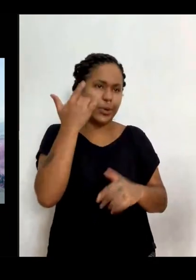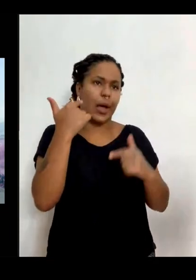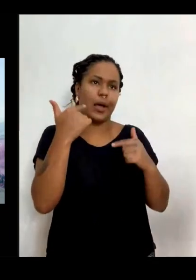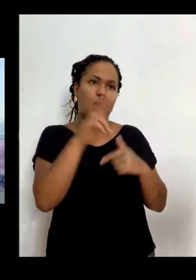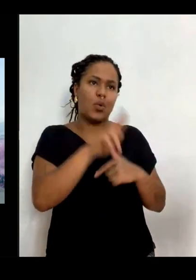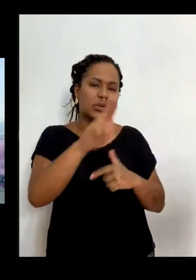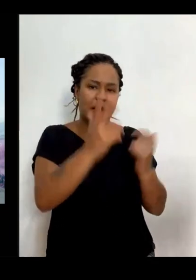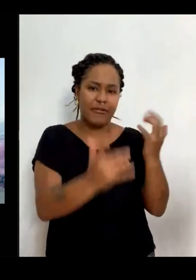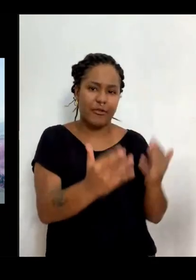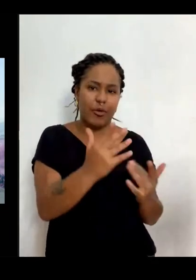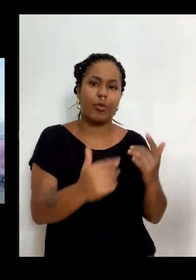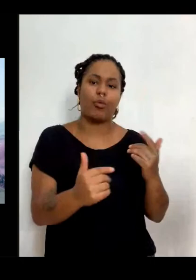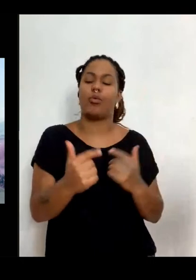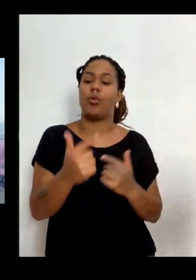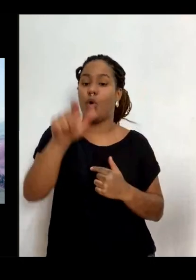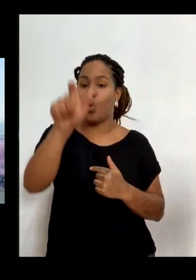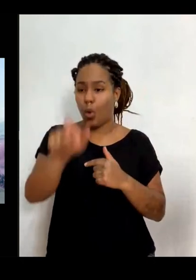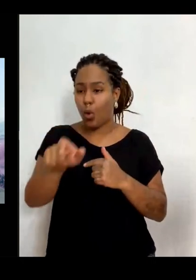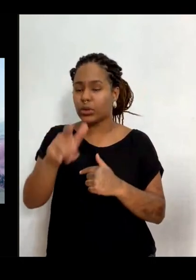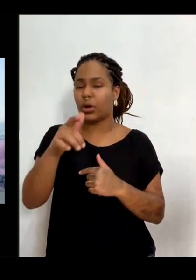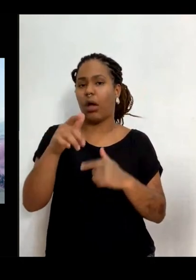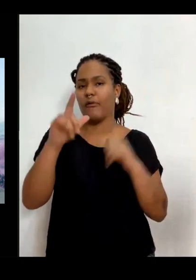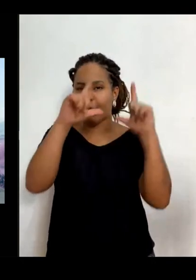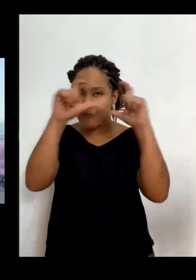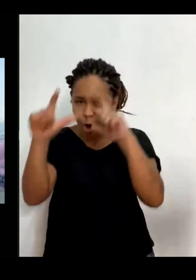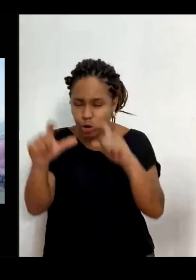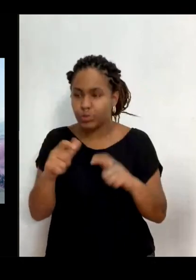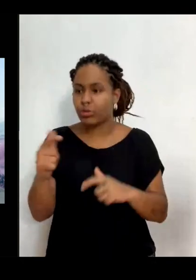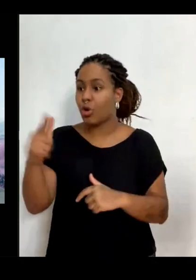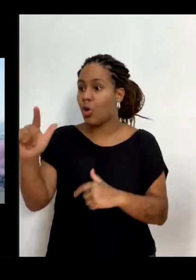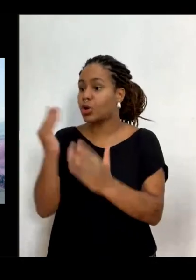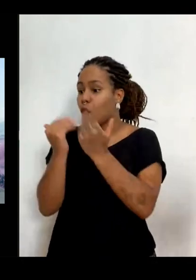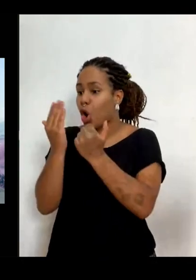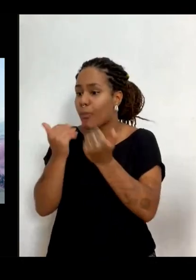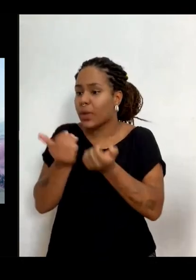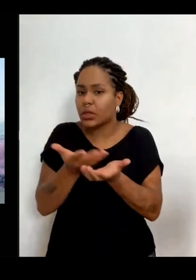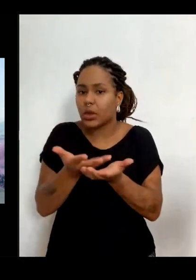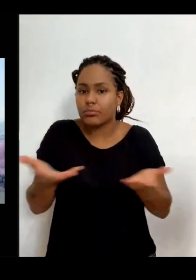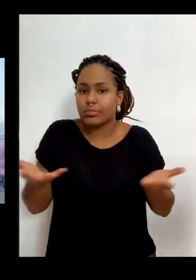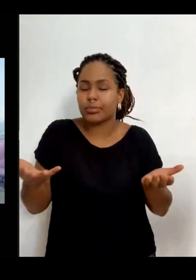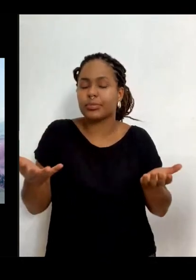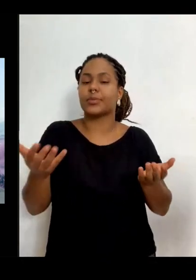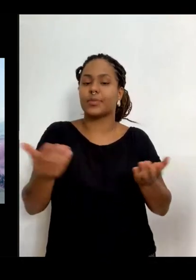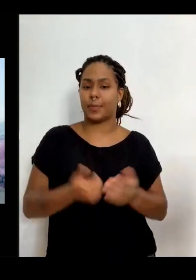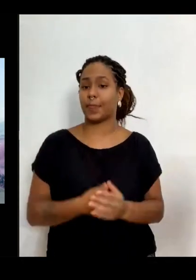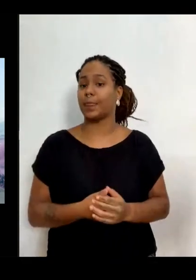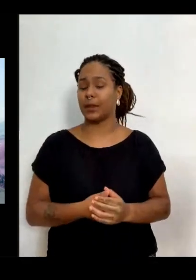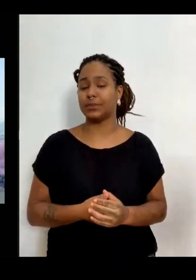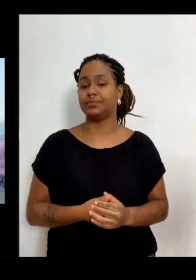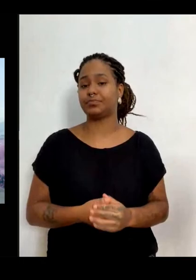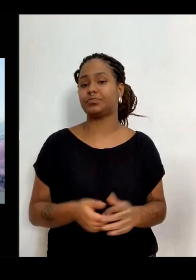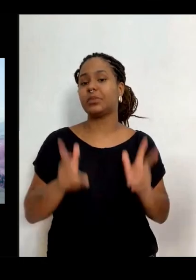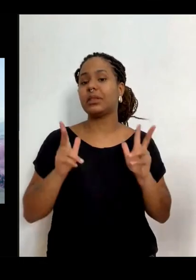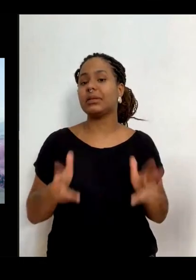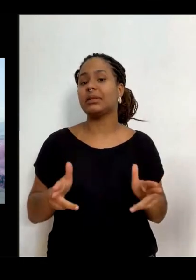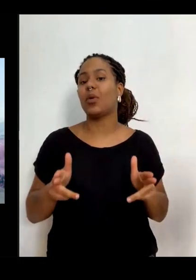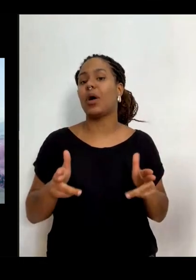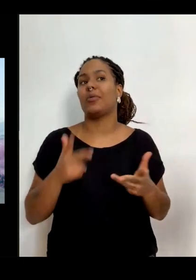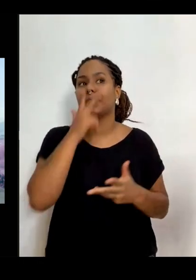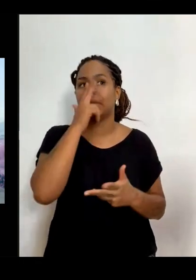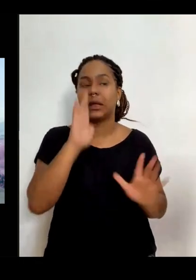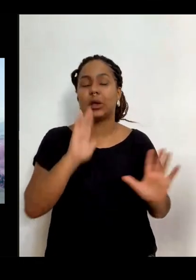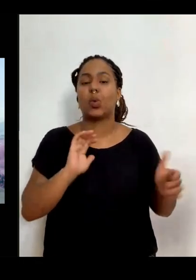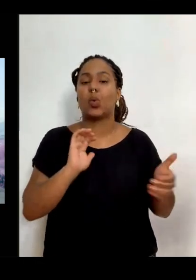and uh it was like a group of like-minded people as we all